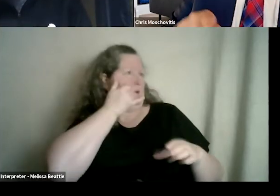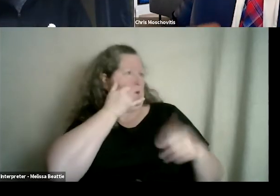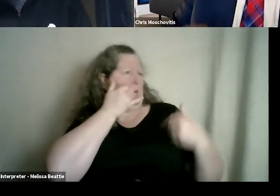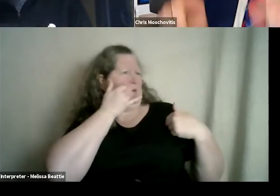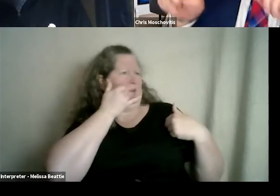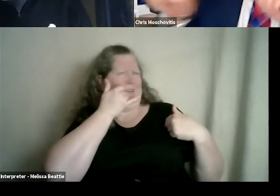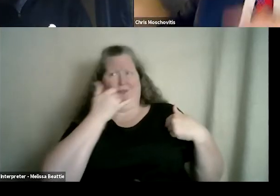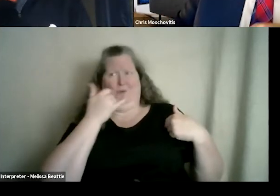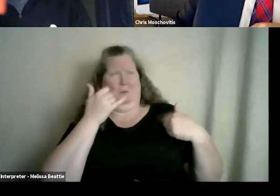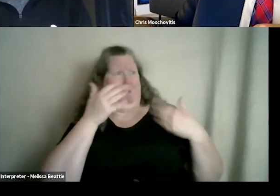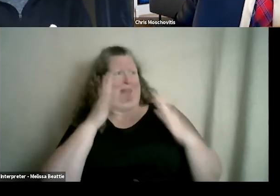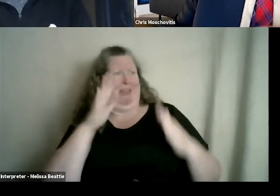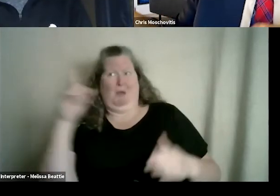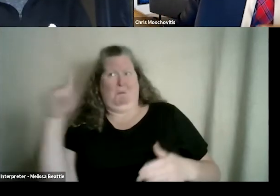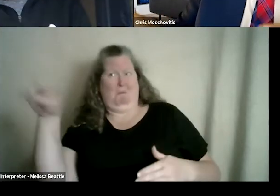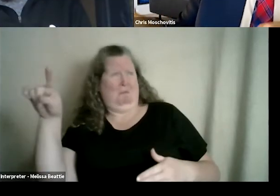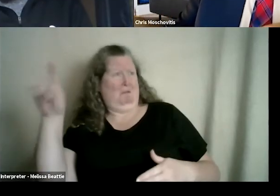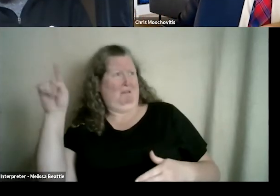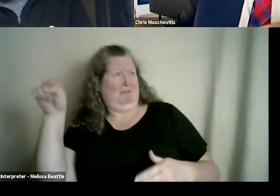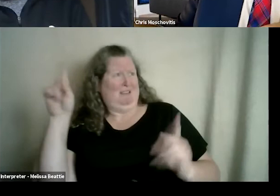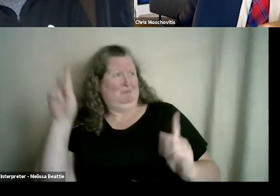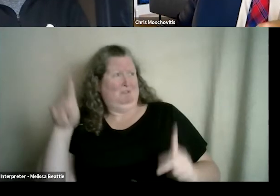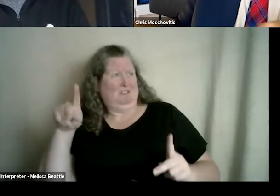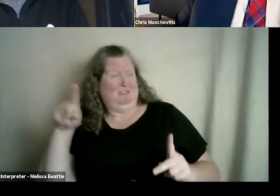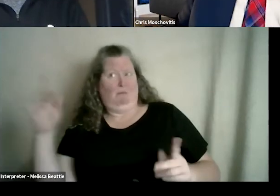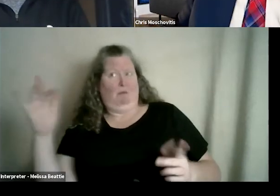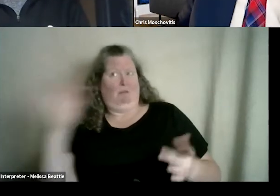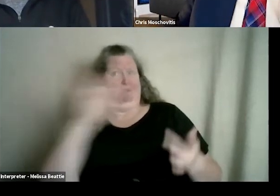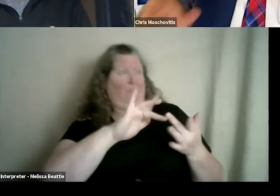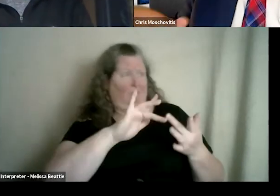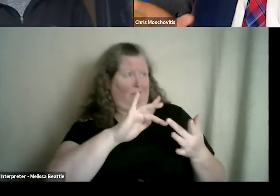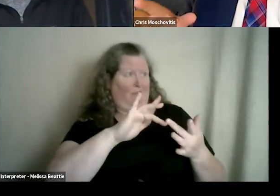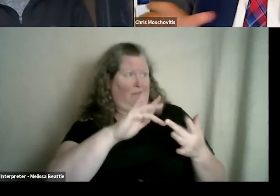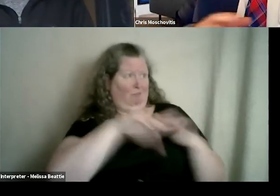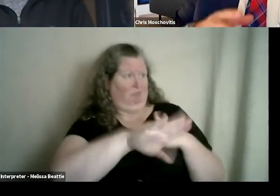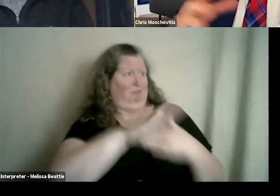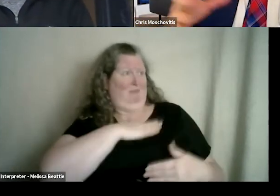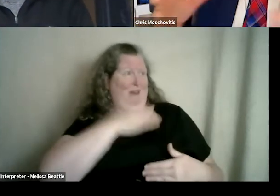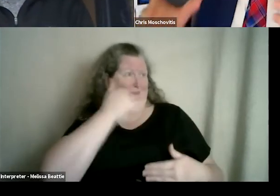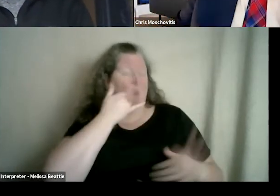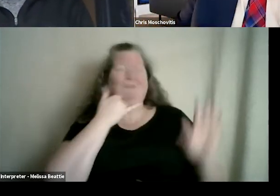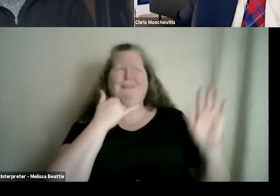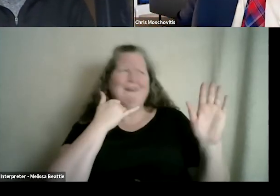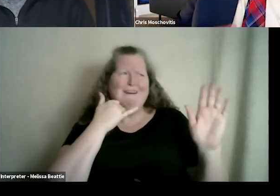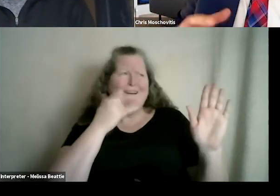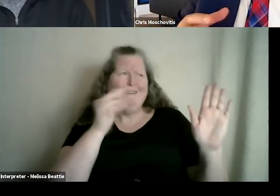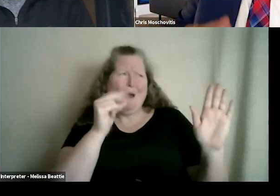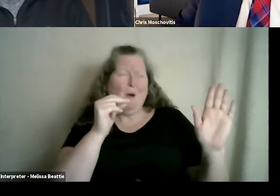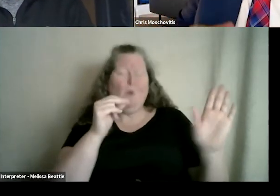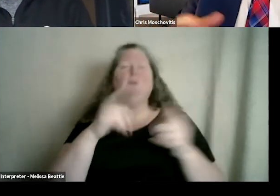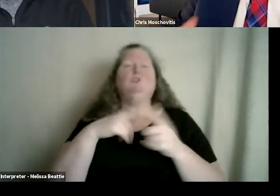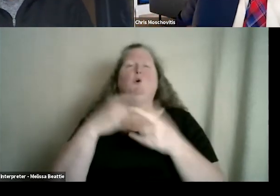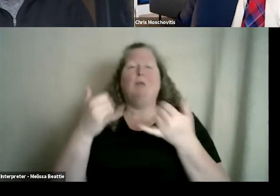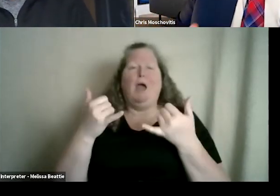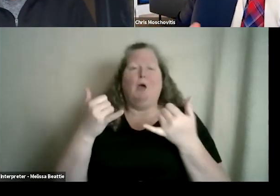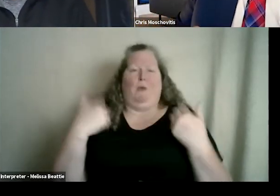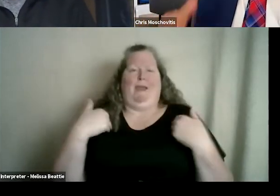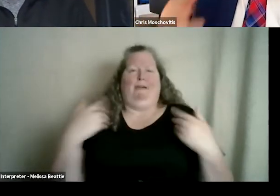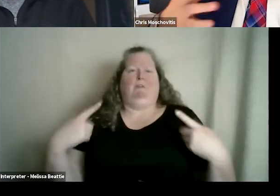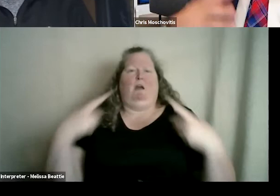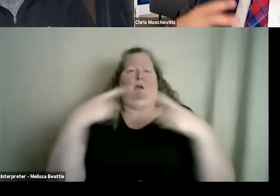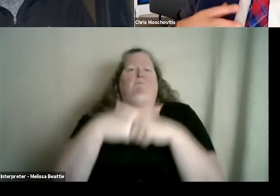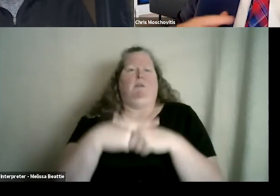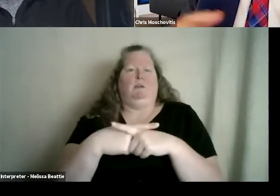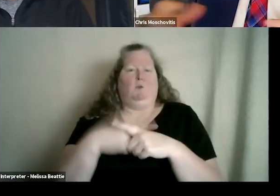letting, that guy go anywhere near my phone. So now you have all of these conflicts that are natural